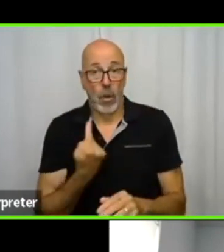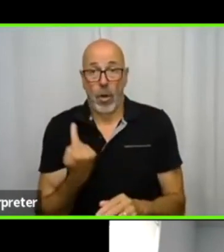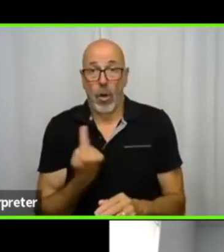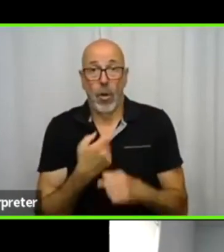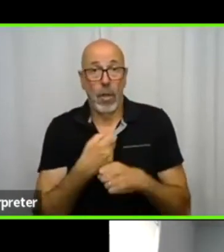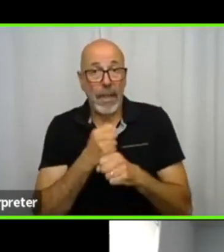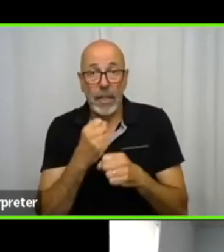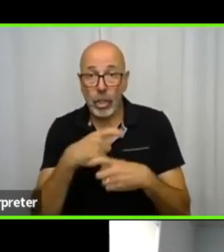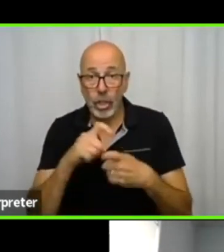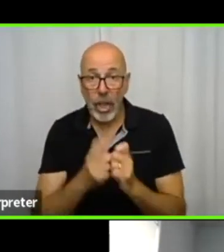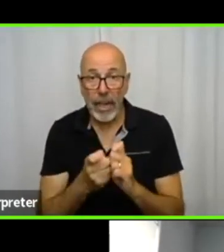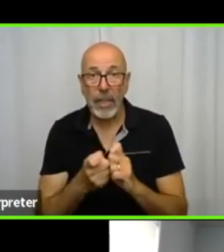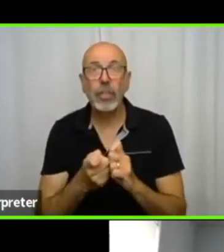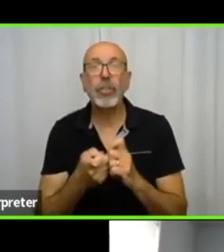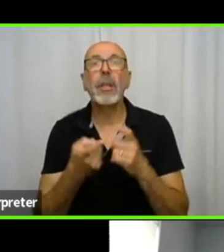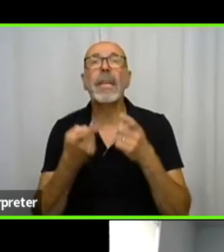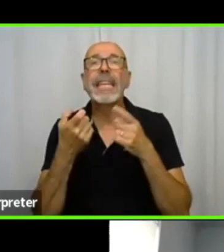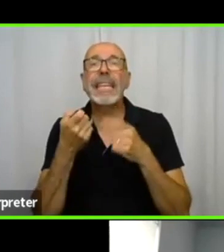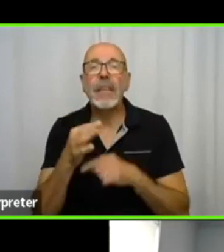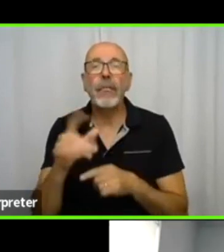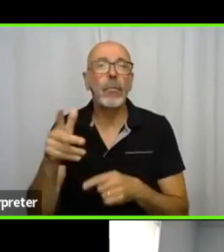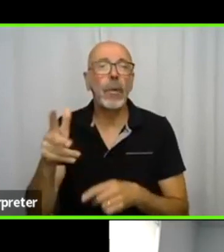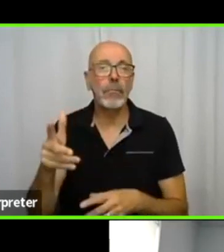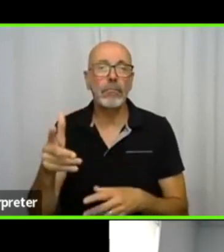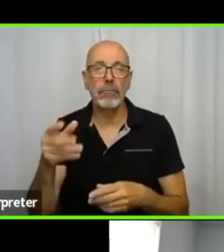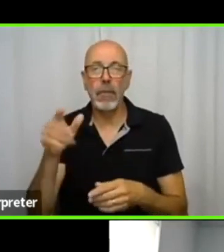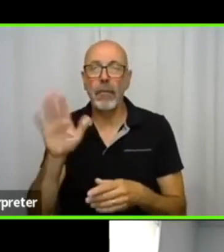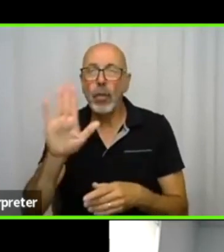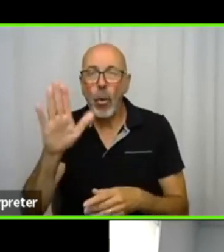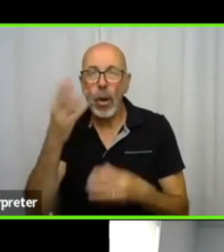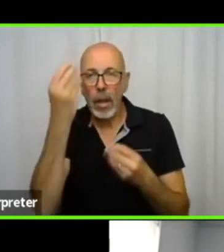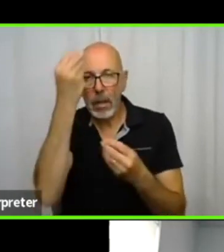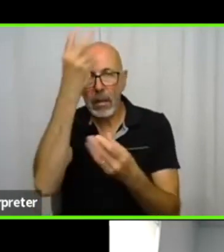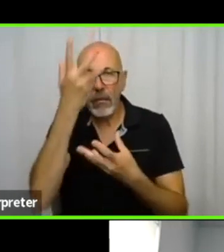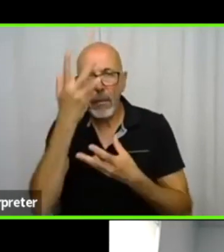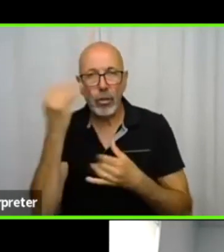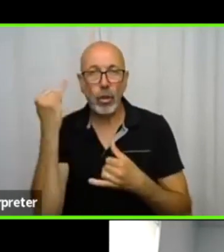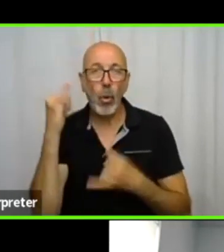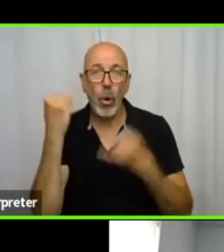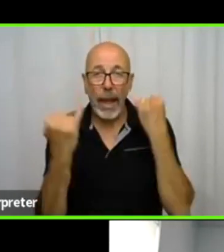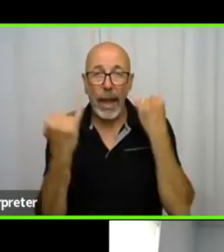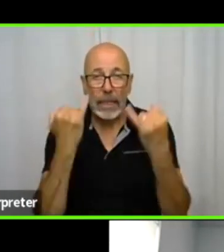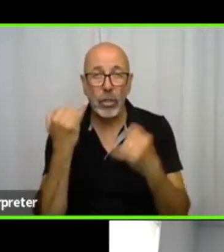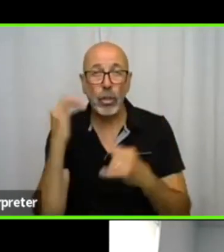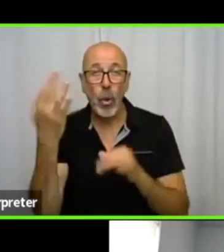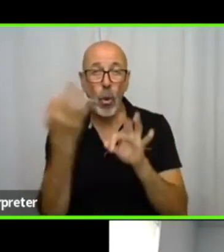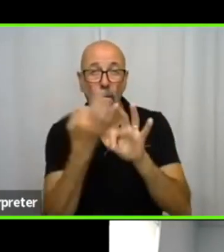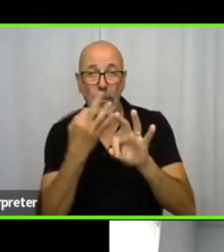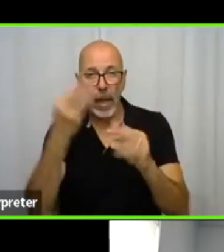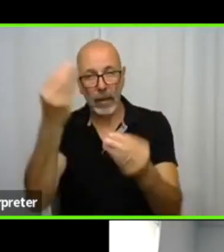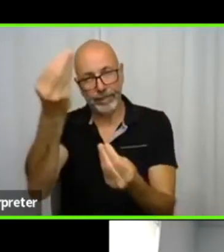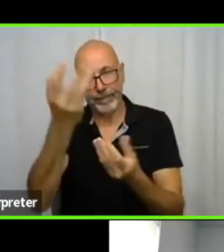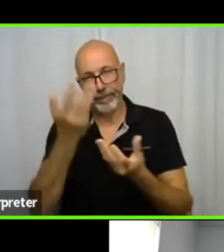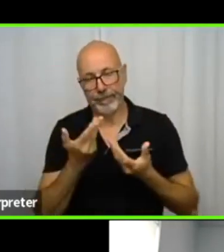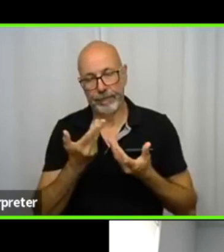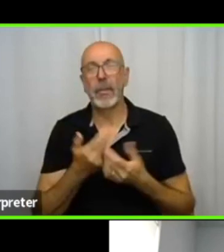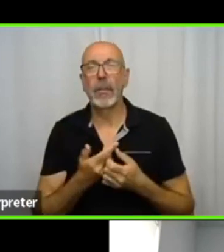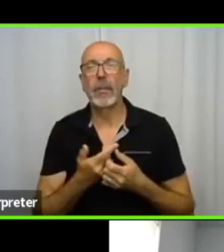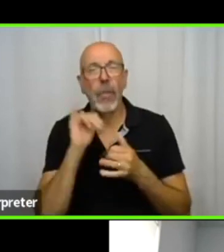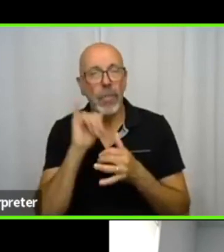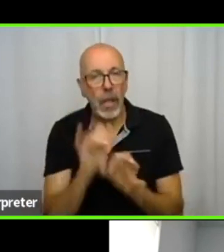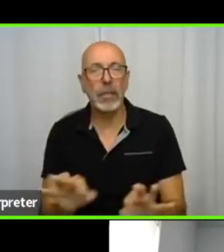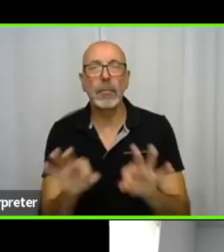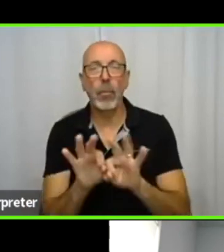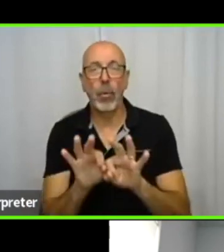change when we hear from you. Philip, can you drop those in, and then we will wish everyone a good day. The PowerPoint